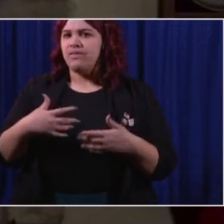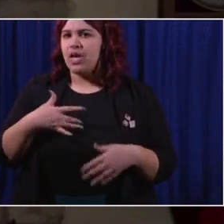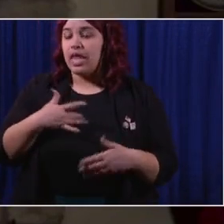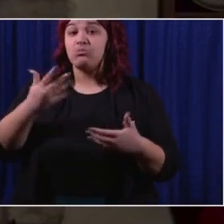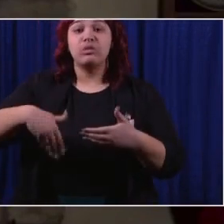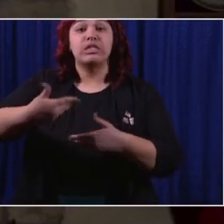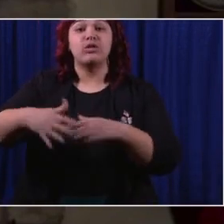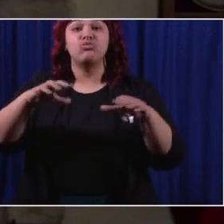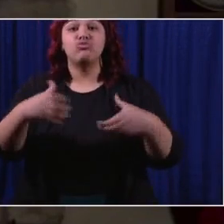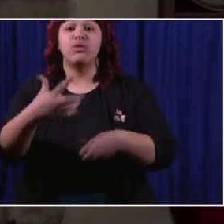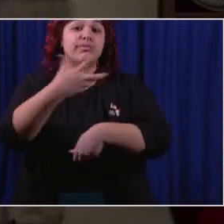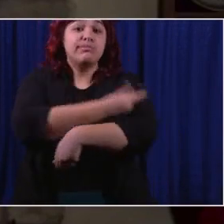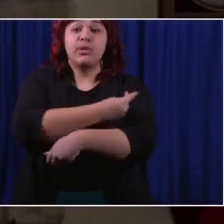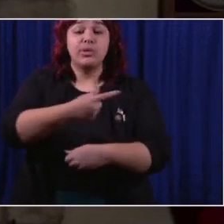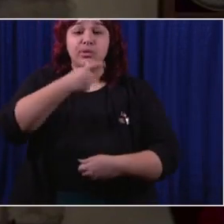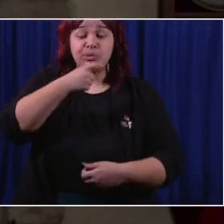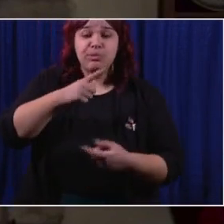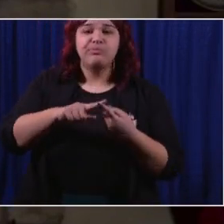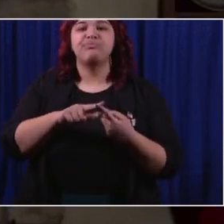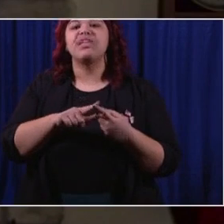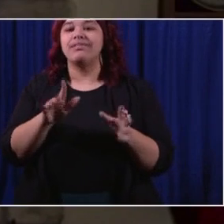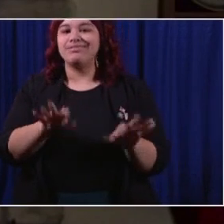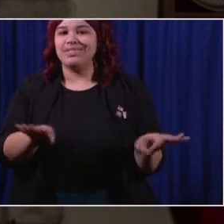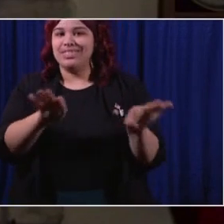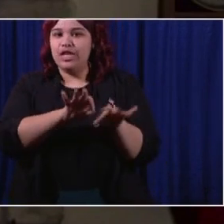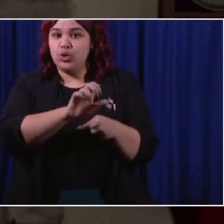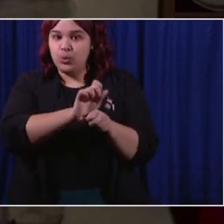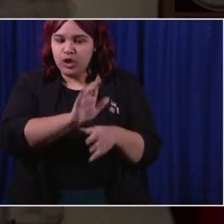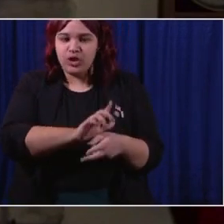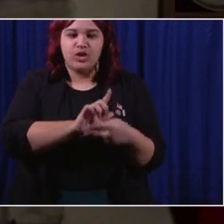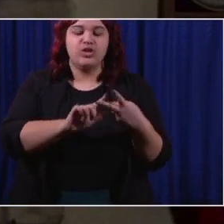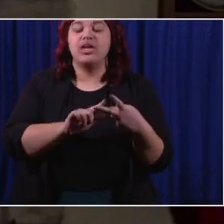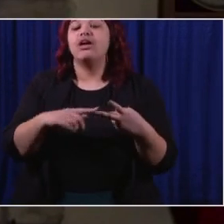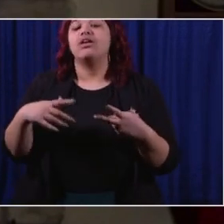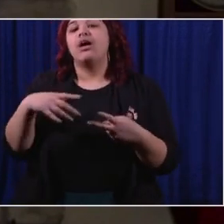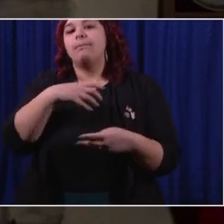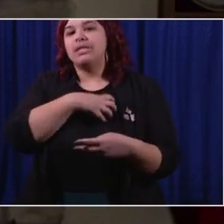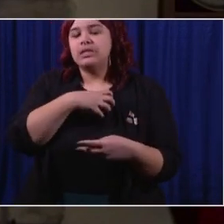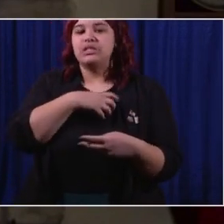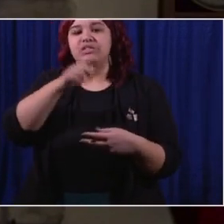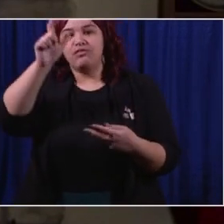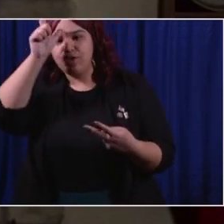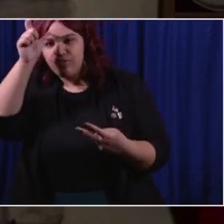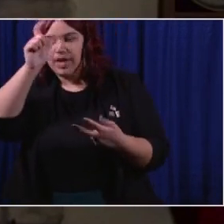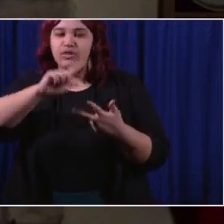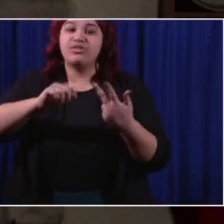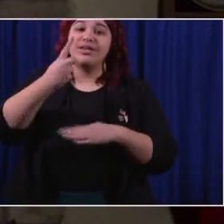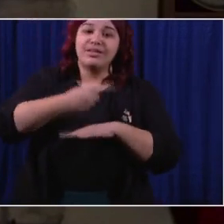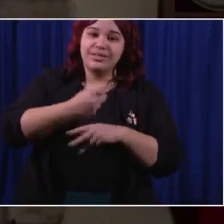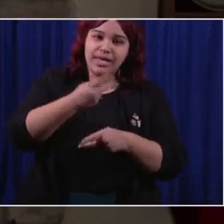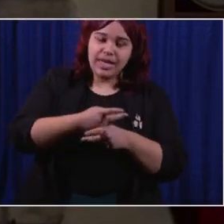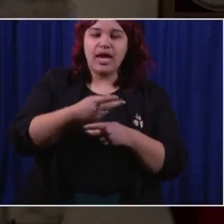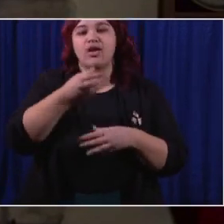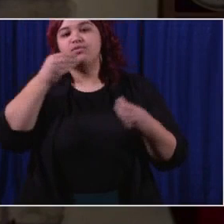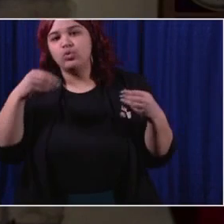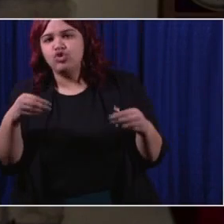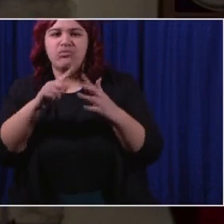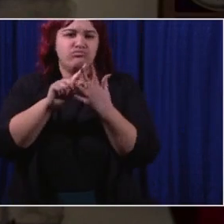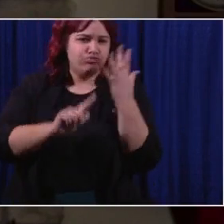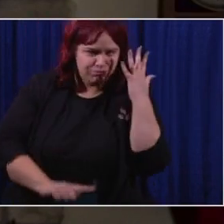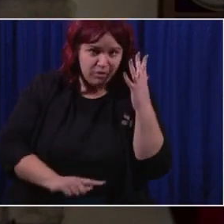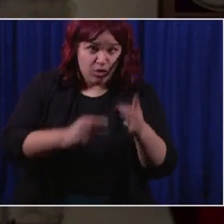as prison guards, grocery employees, those in the food chain, police, firefighters, daycare, etc. But it